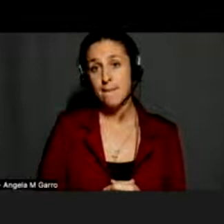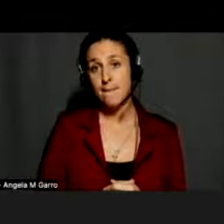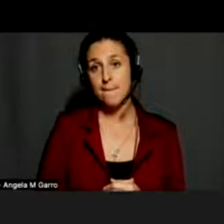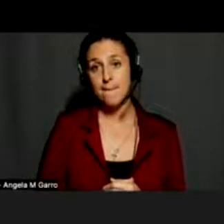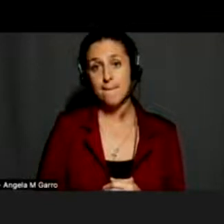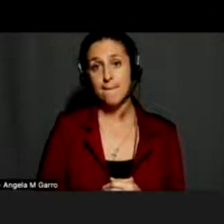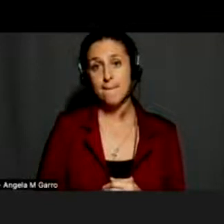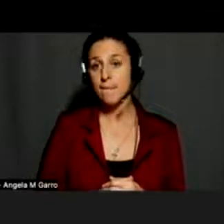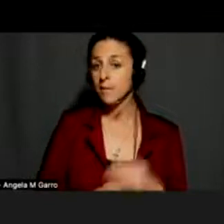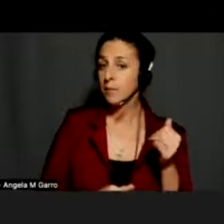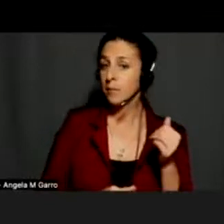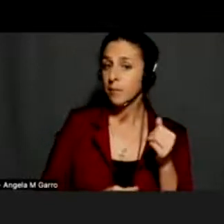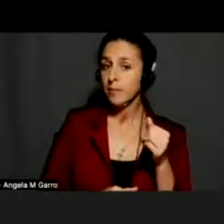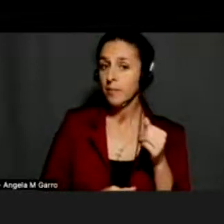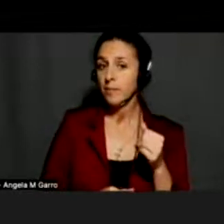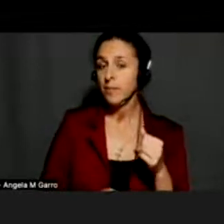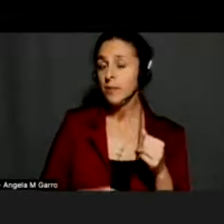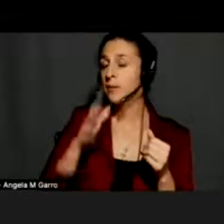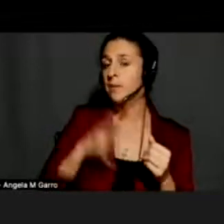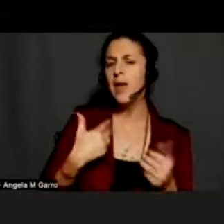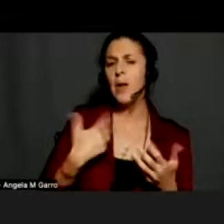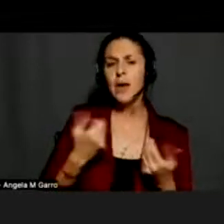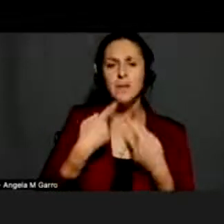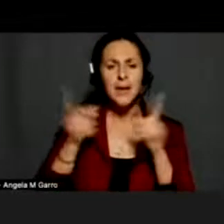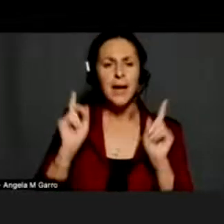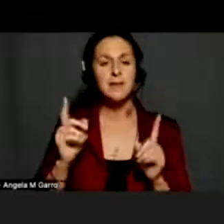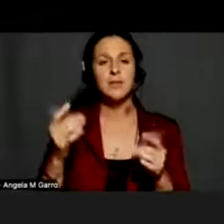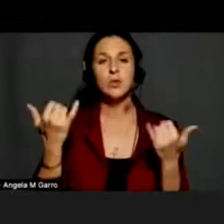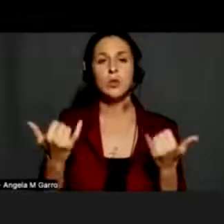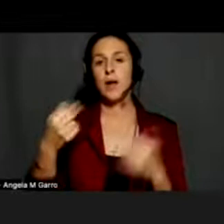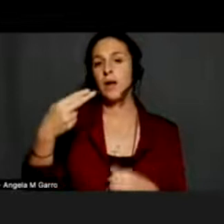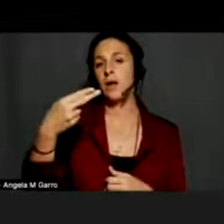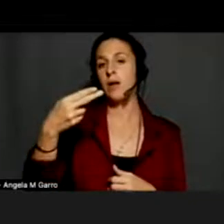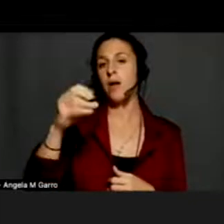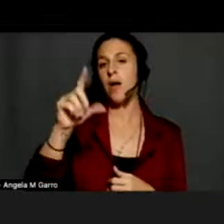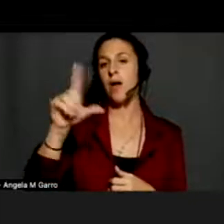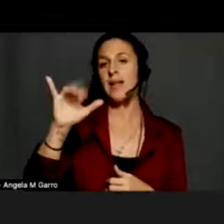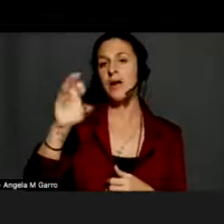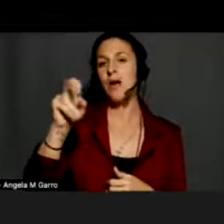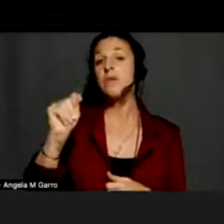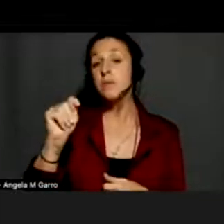I'd like to make an announcement. Today is Holocaust Memorial Day.